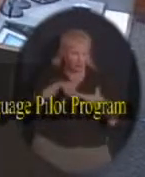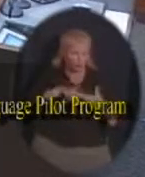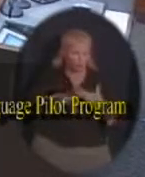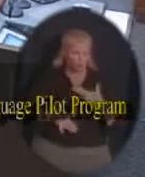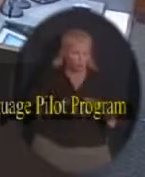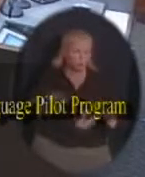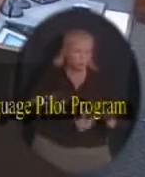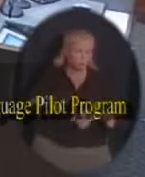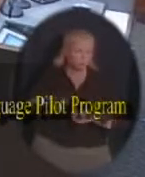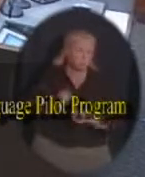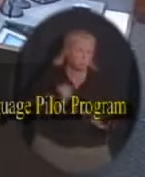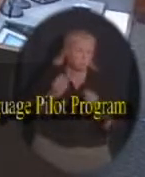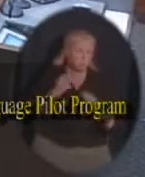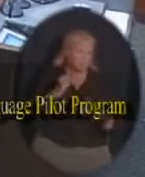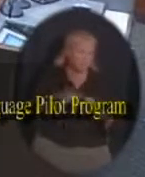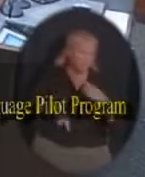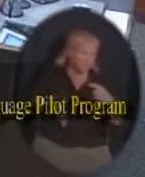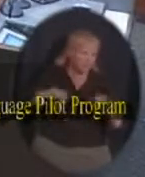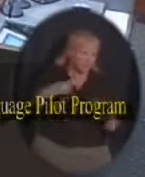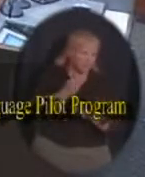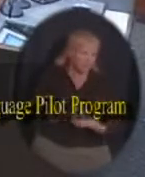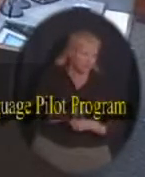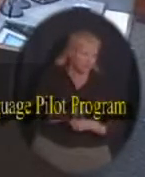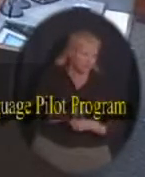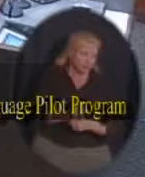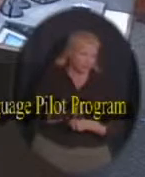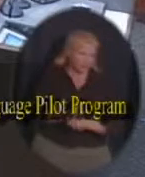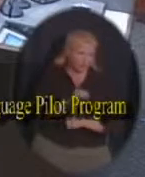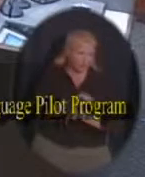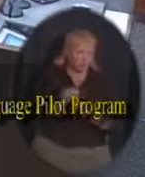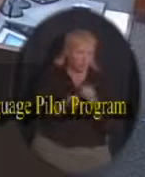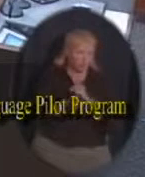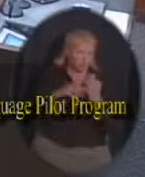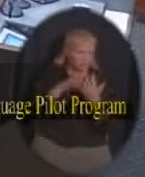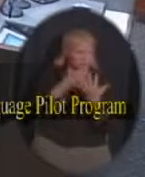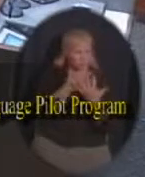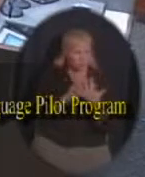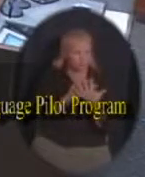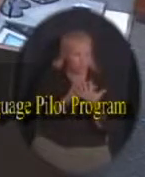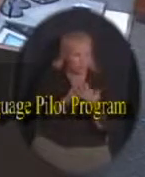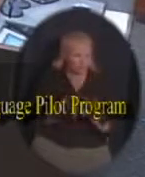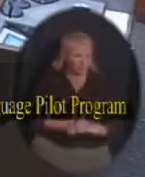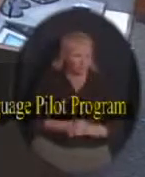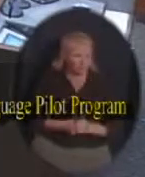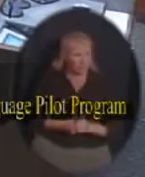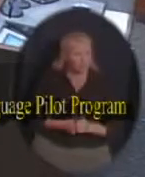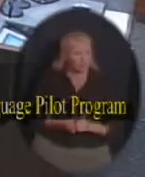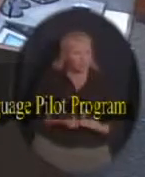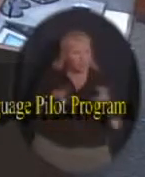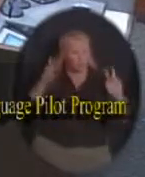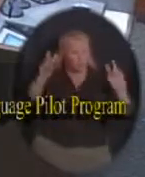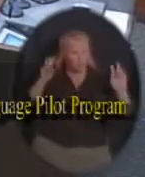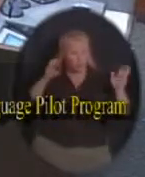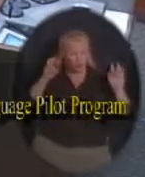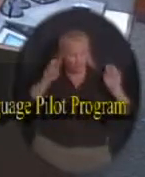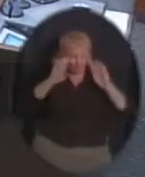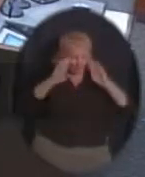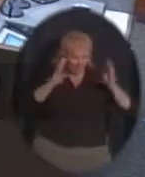insight in surviving each and every day. Jim Collins called this the hedgehog concept. We call it